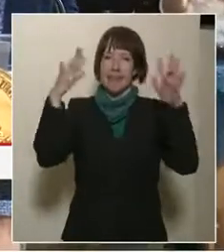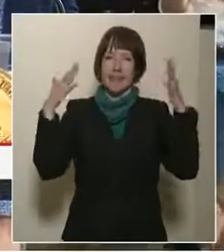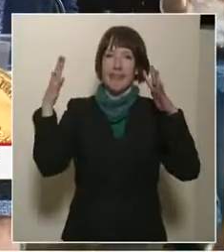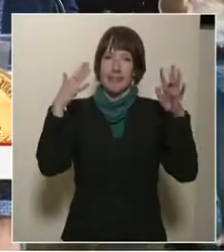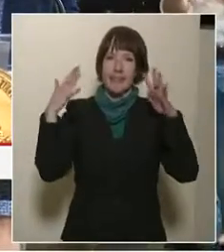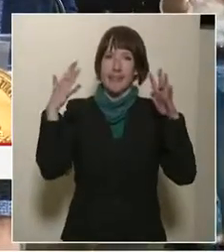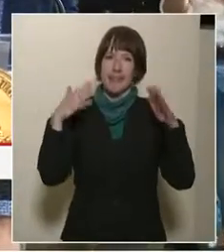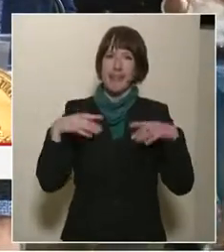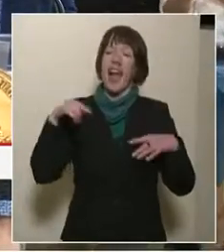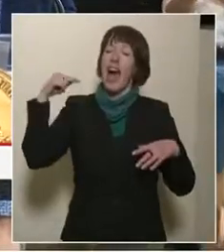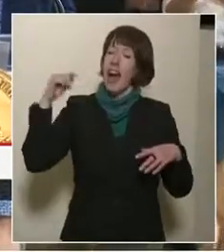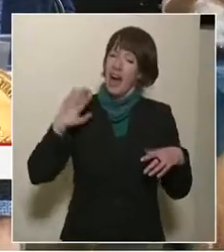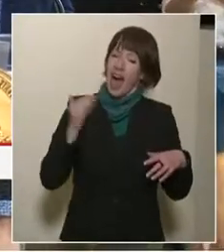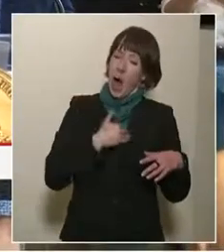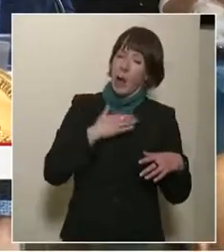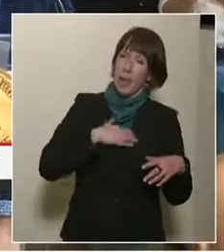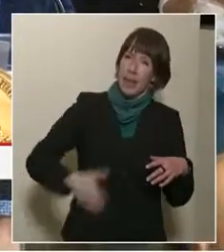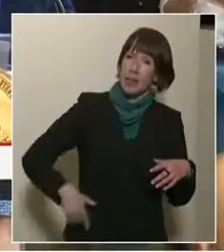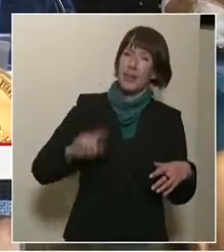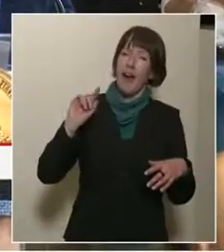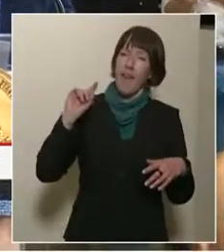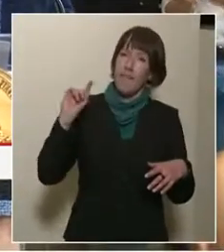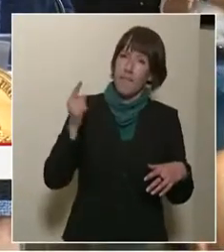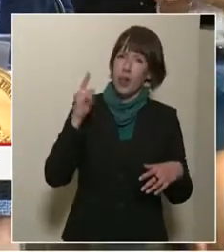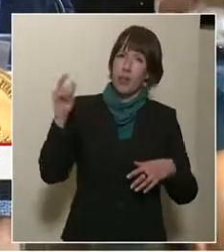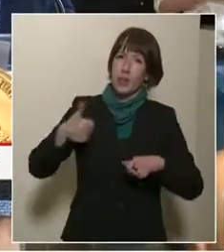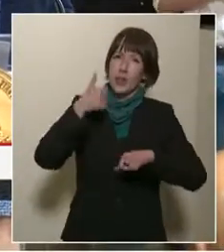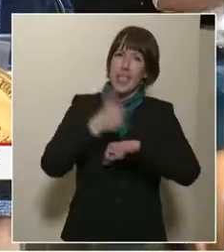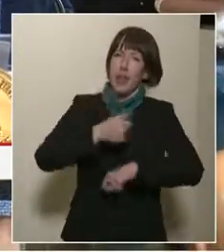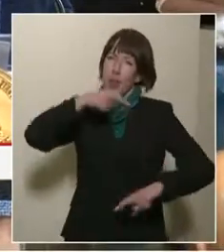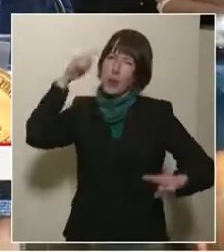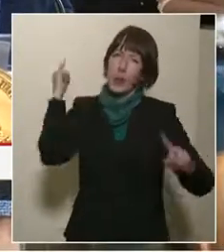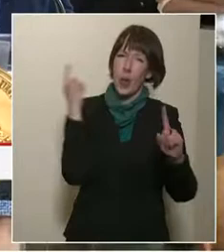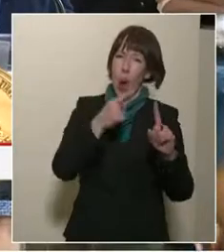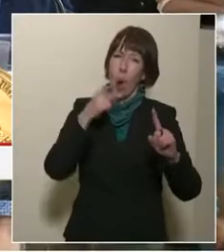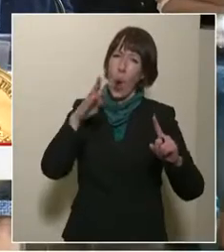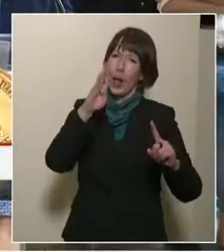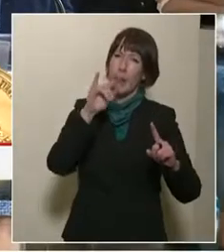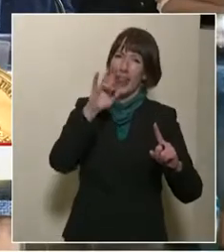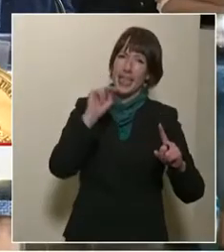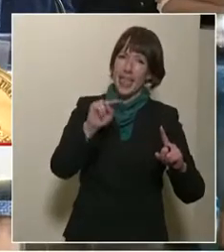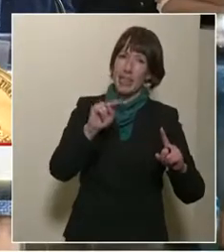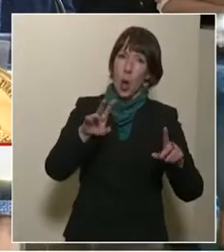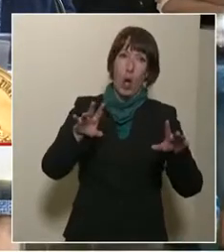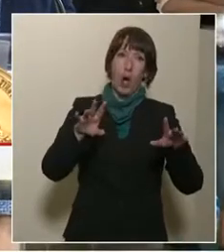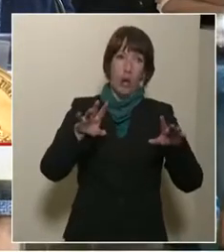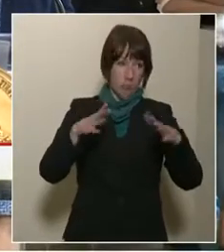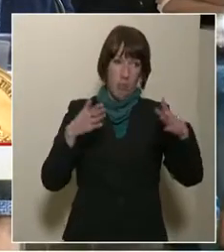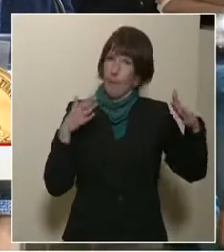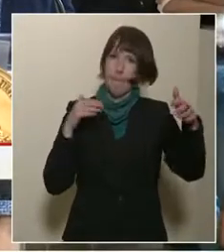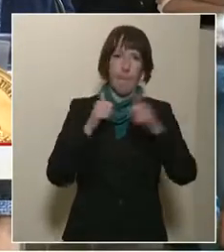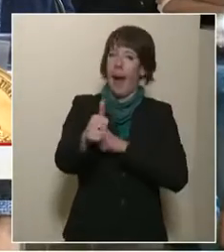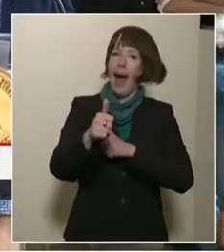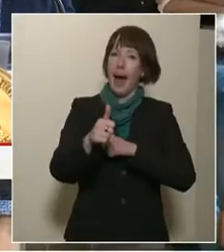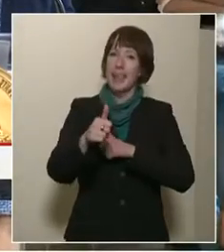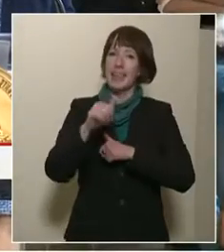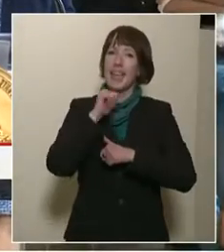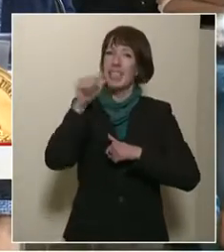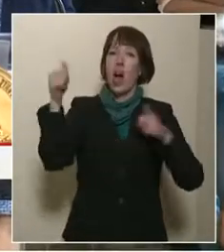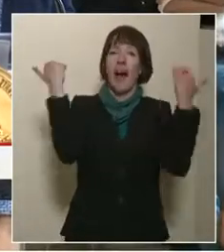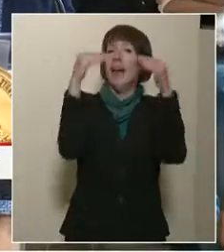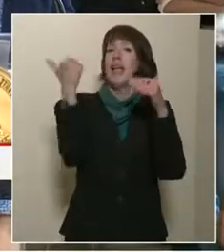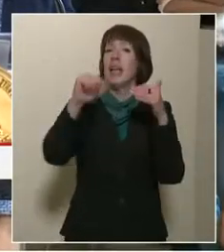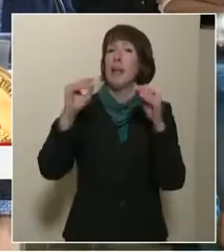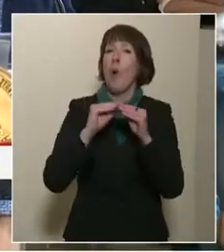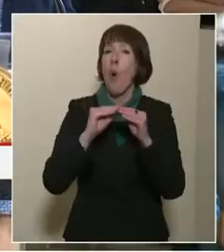this. This mayor is the first mayor to set the goal at $1 billion. So we broke it, and now that's not the ceiling anymore, y'all.